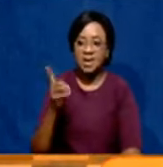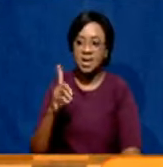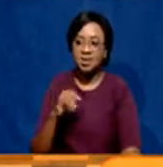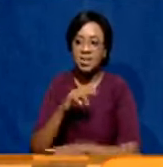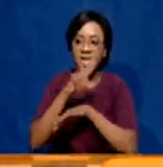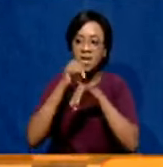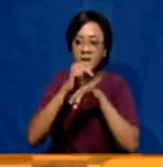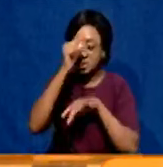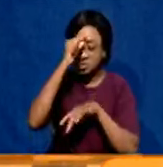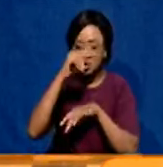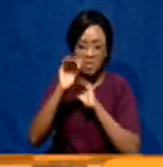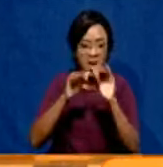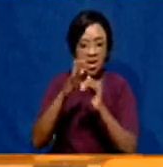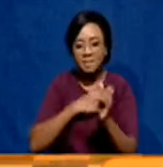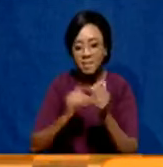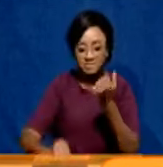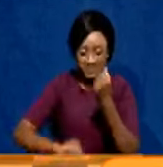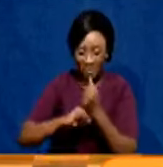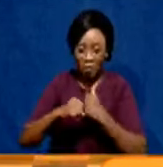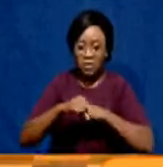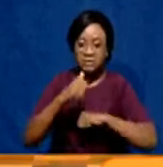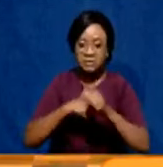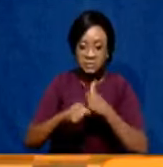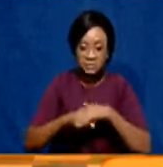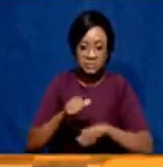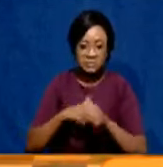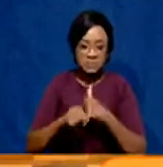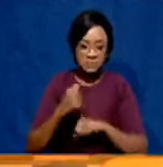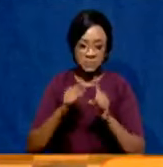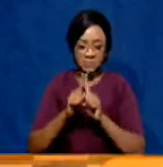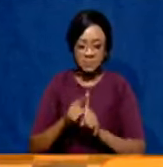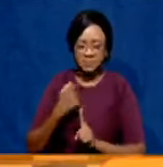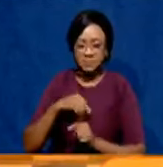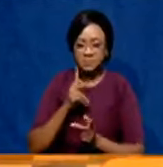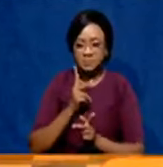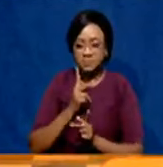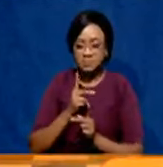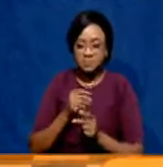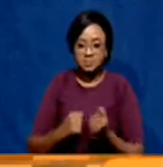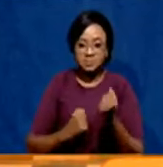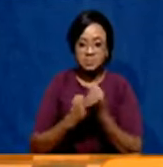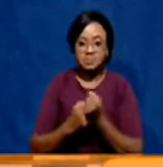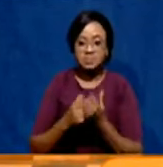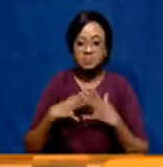national government have been called to support science even as they equip forensic laboratories to ease human